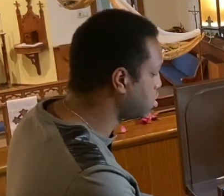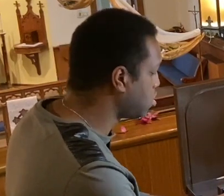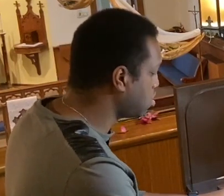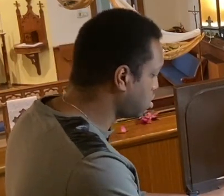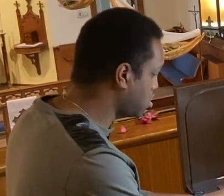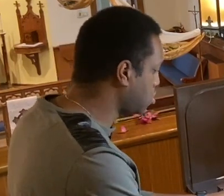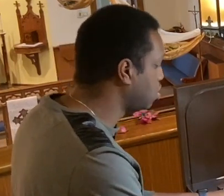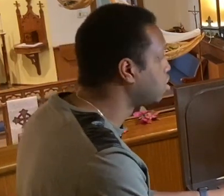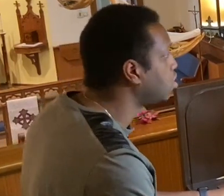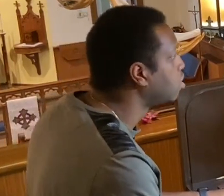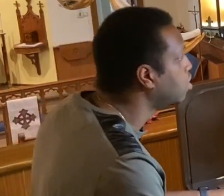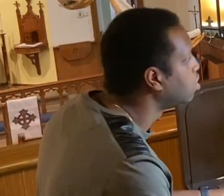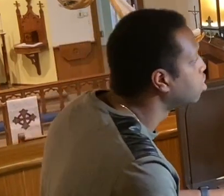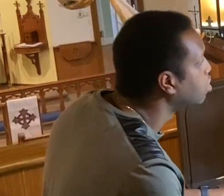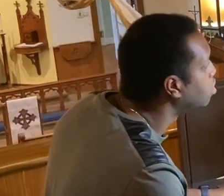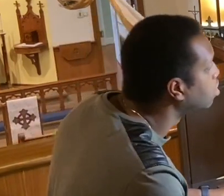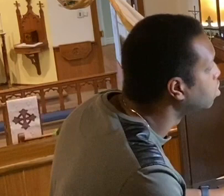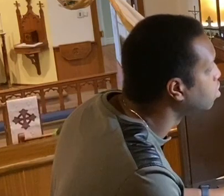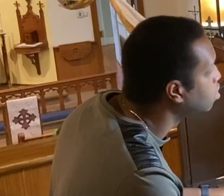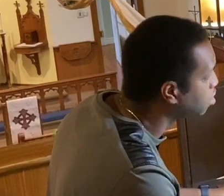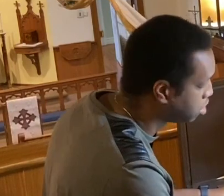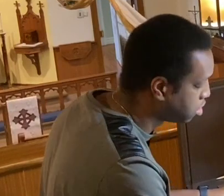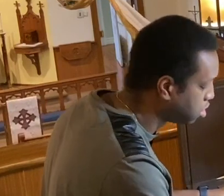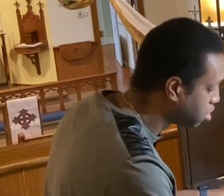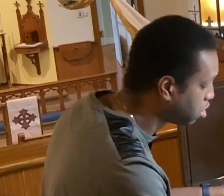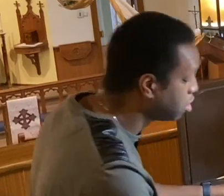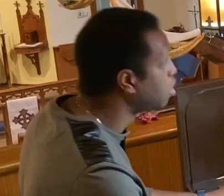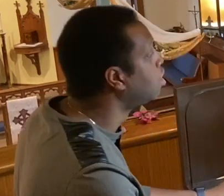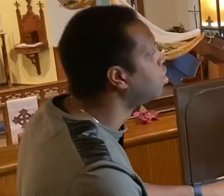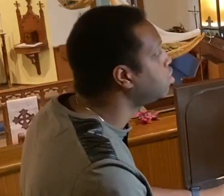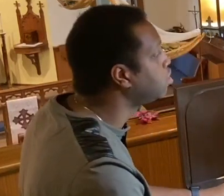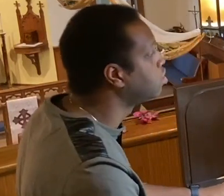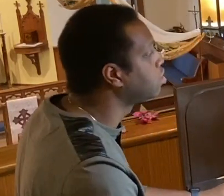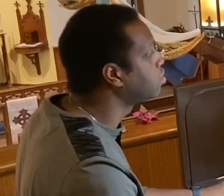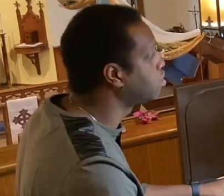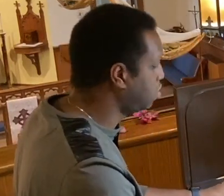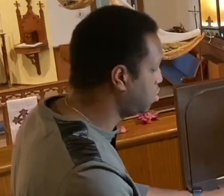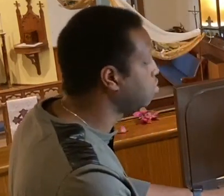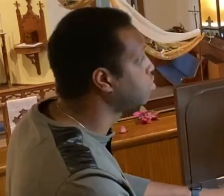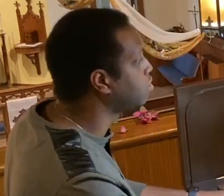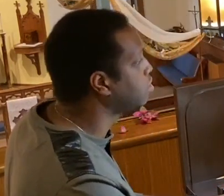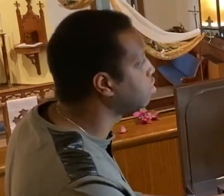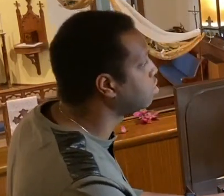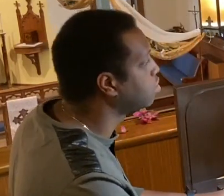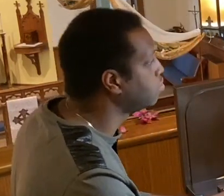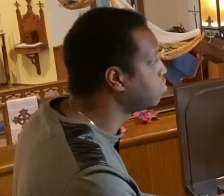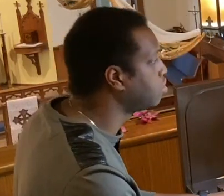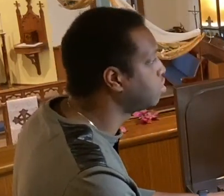Thank you.